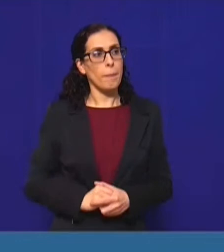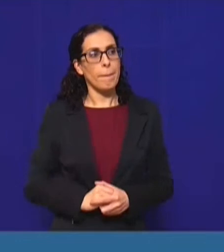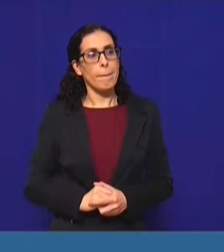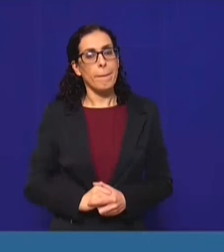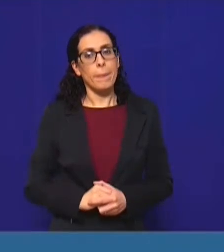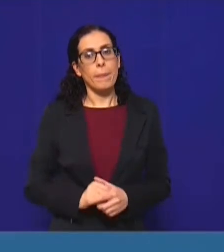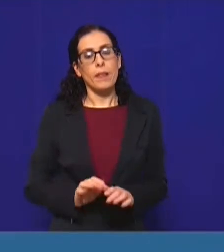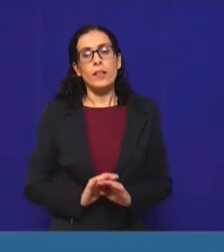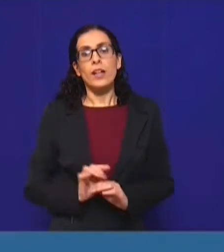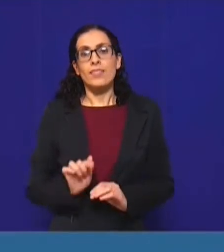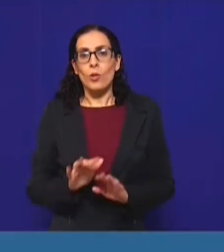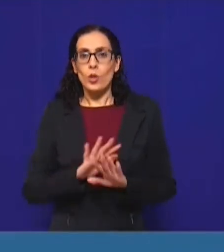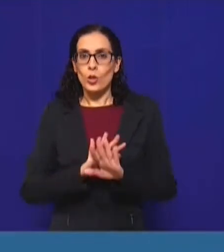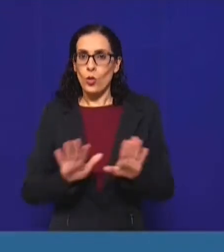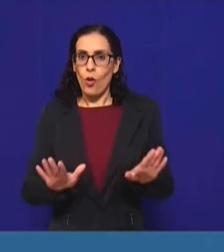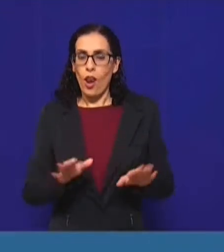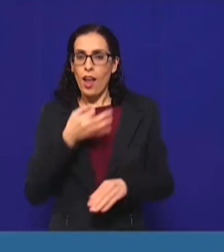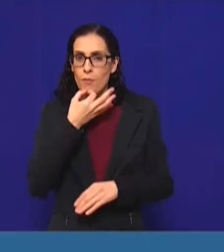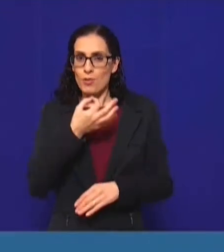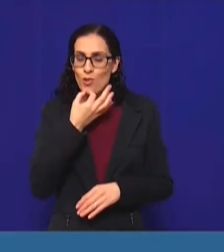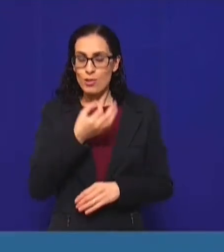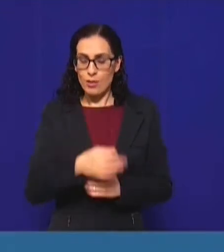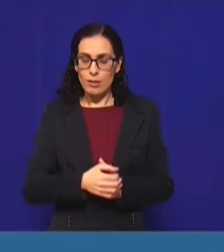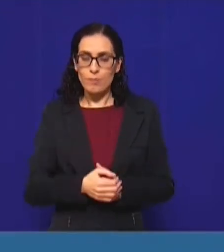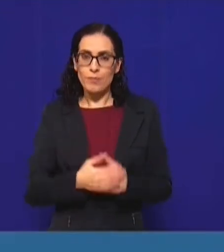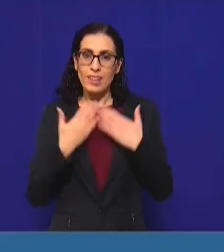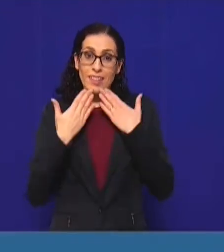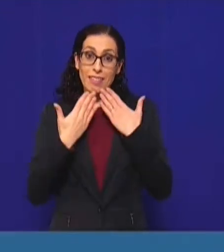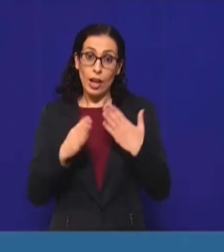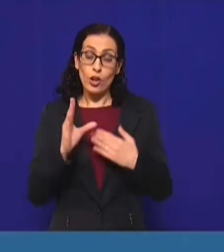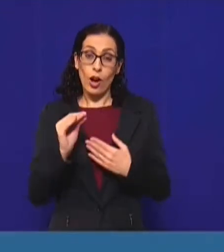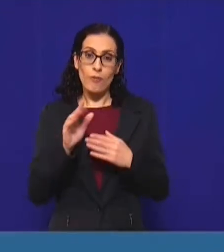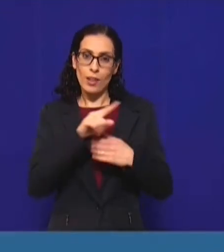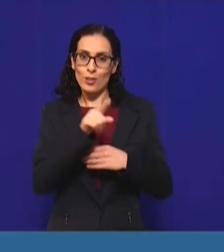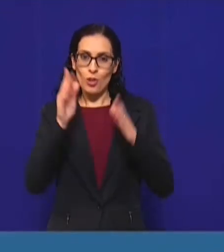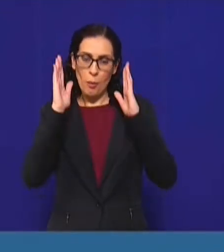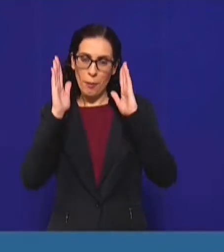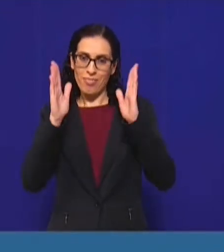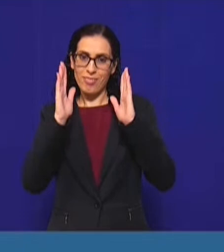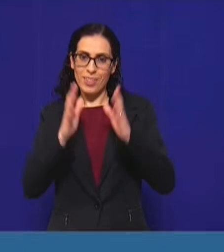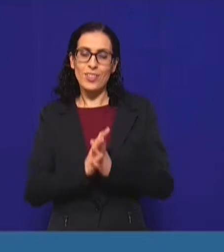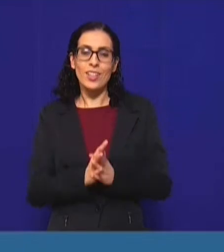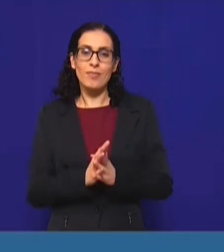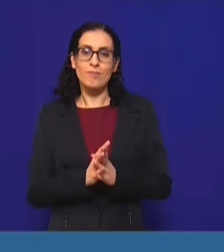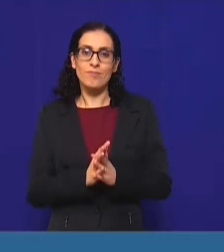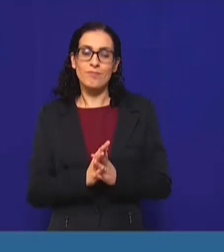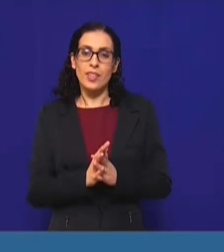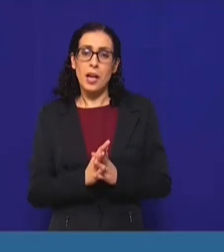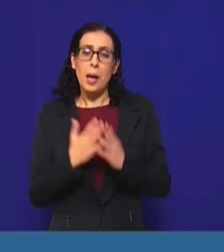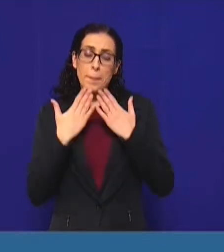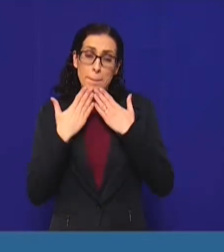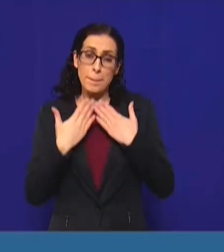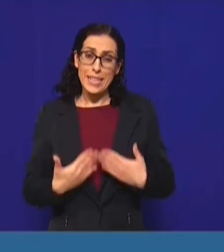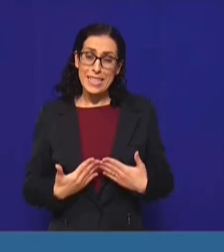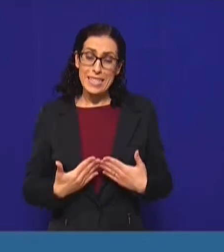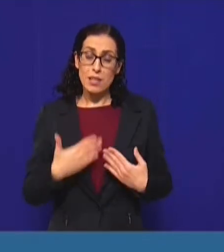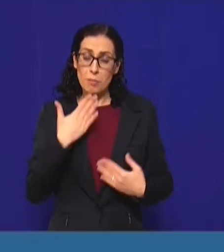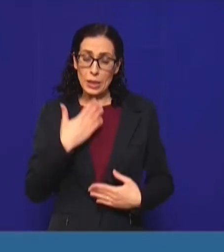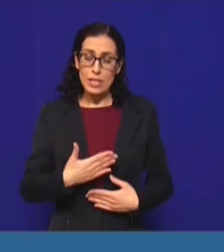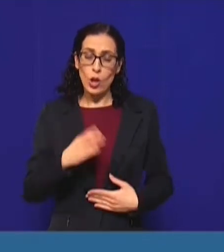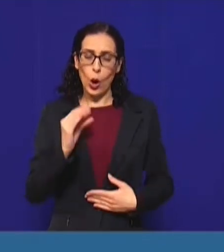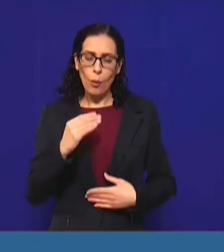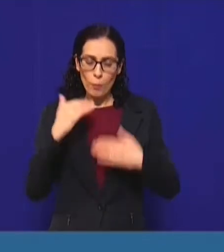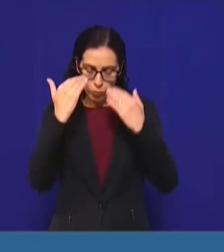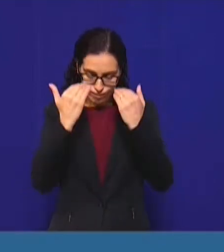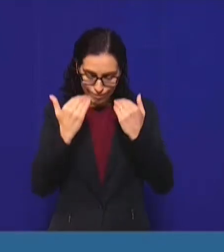Dawn huma l-mistoqsijiet li kellna, nixtieq nirringrazzjakom tal-attenzjoni tagħkom, nappellalkom biex inkomplu nsegwu l-miżuri li